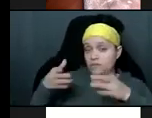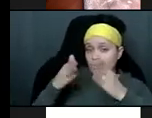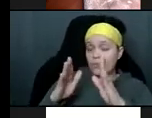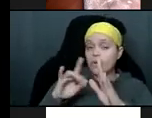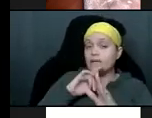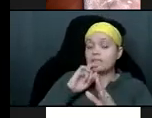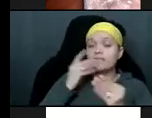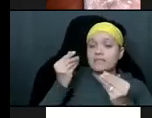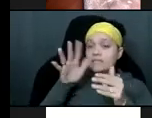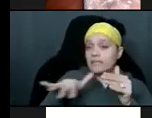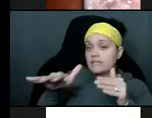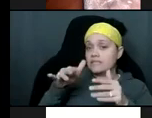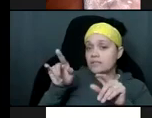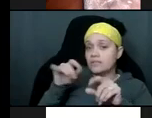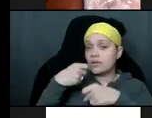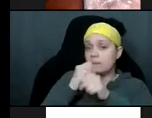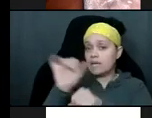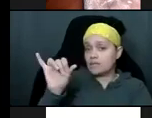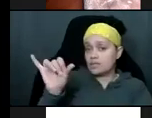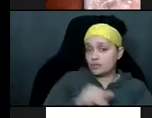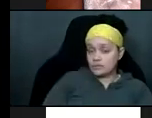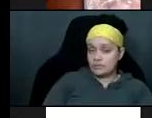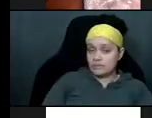that deserts are created.